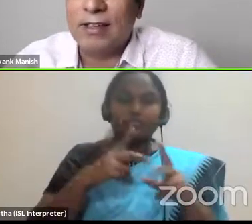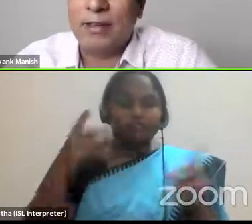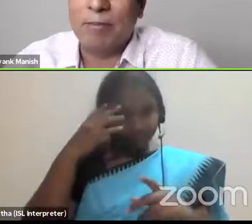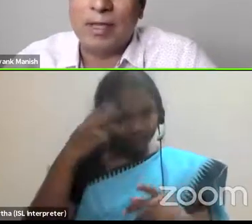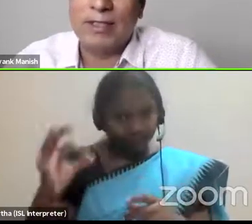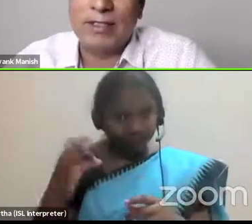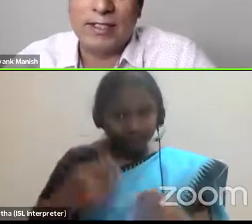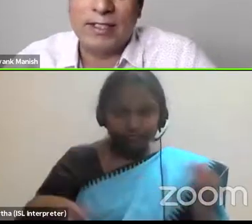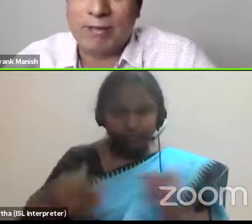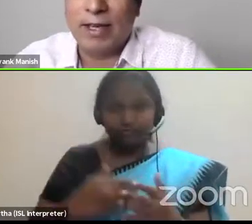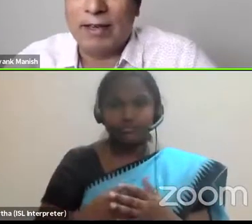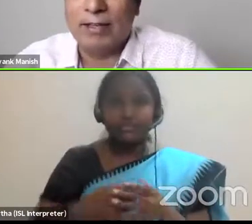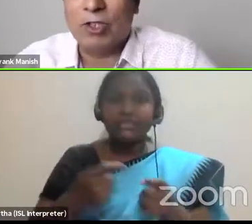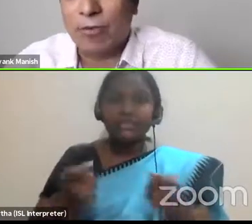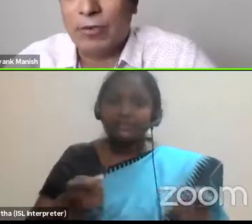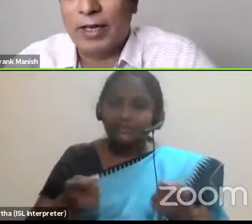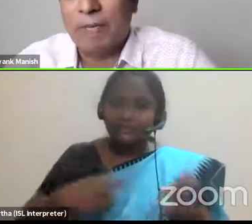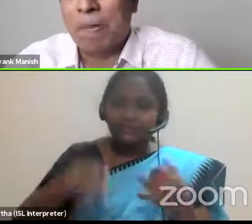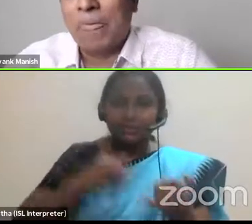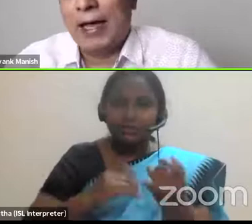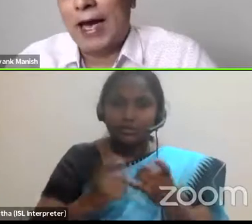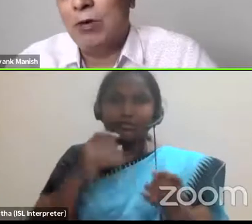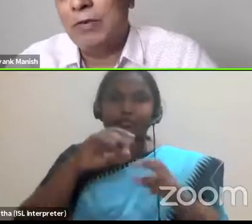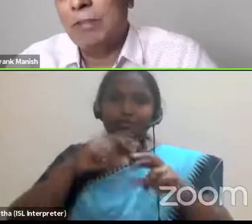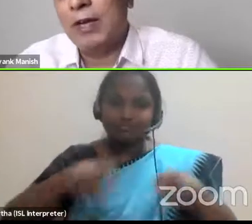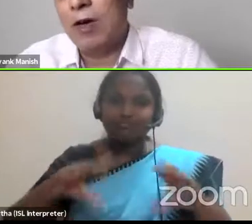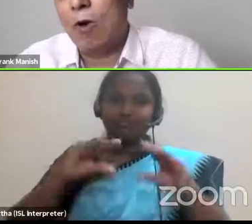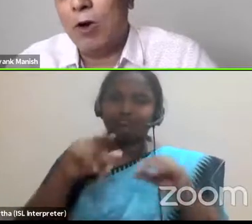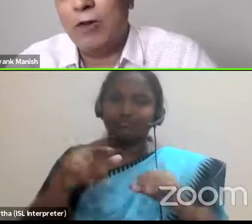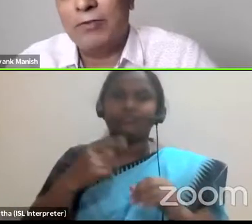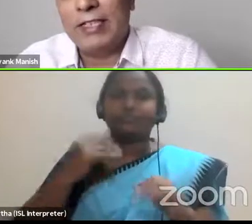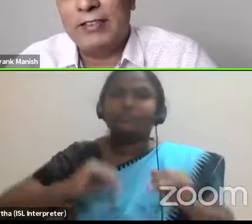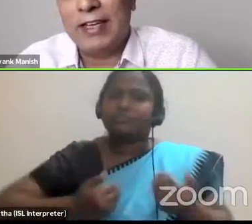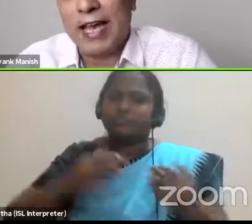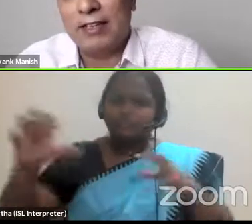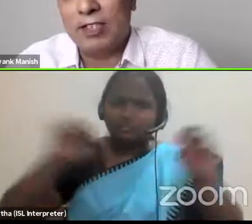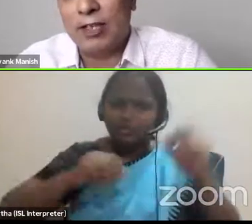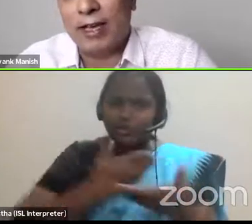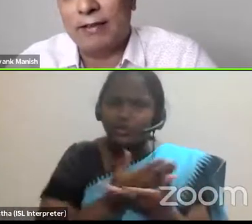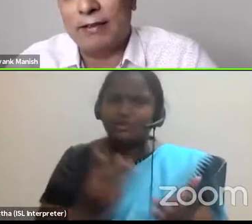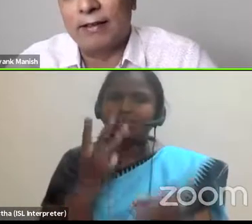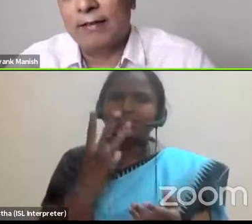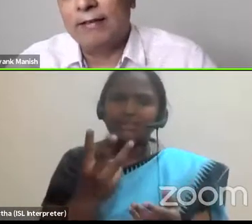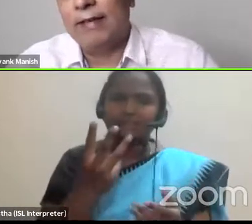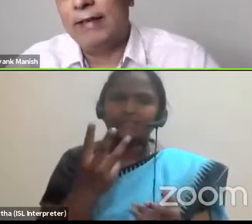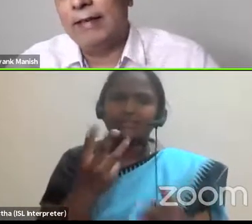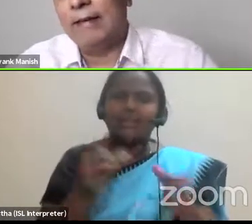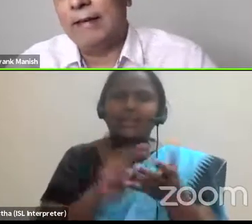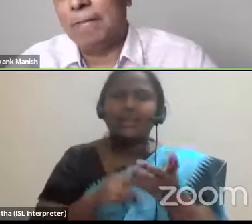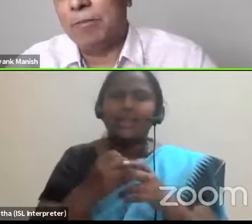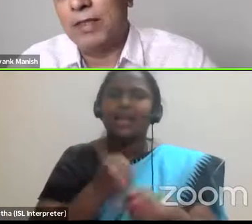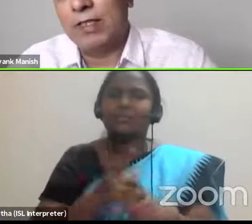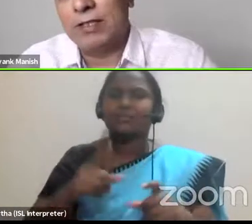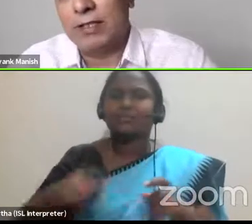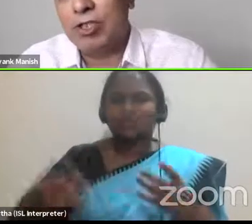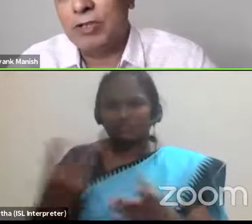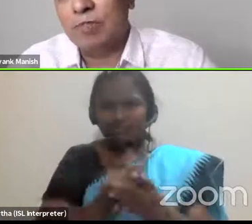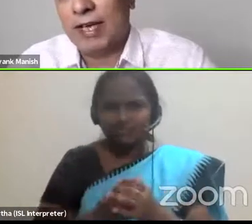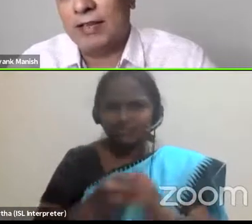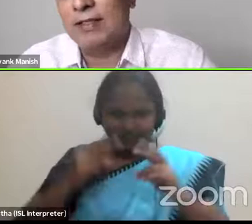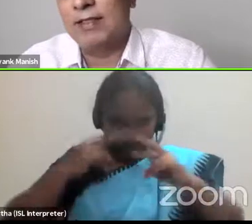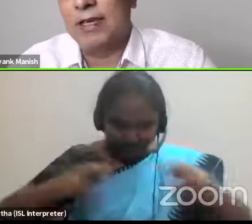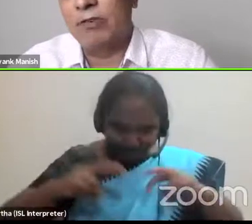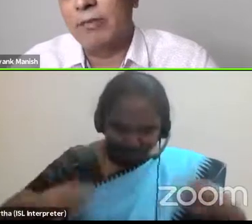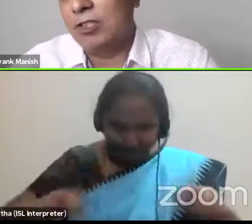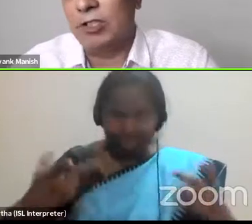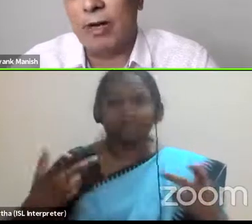intelligent system and a software? And how do we bring all of these three angles together? The research,